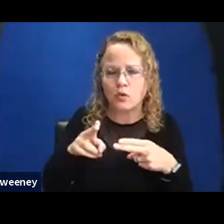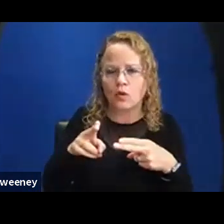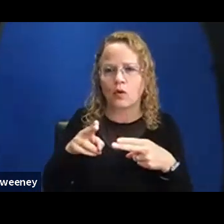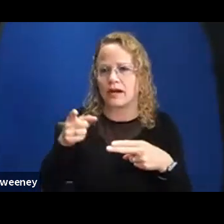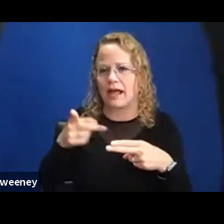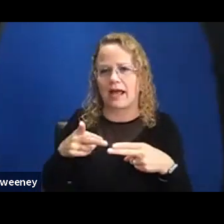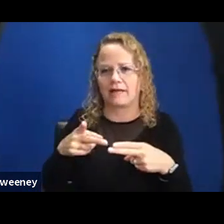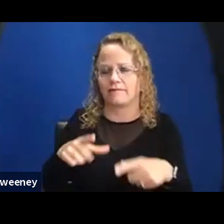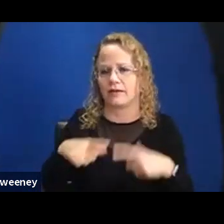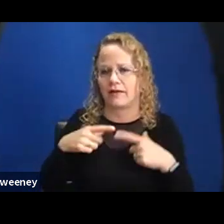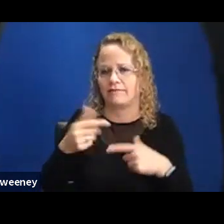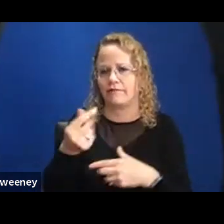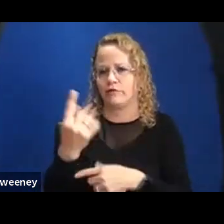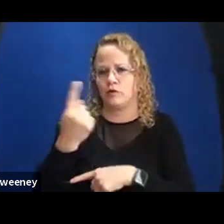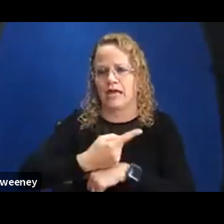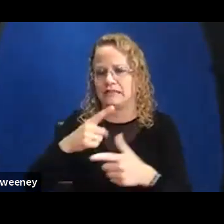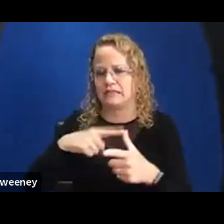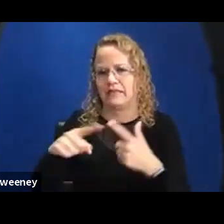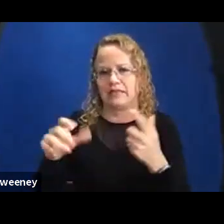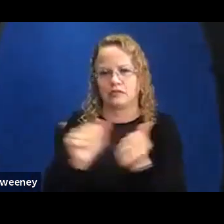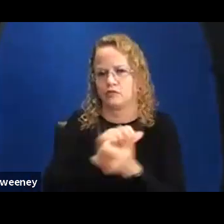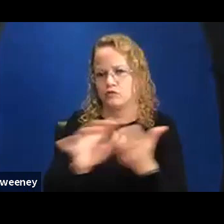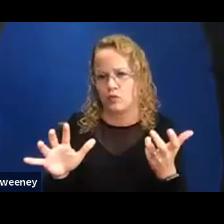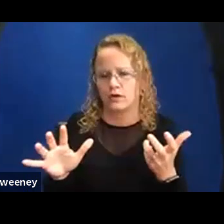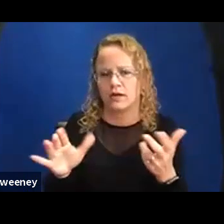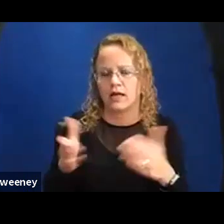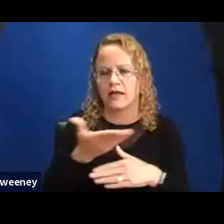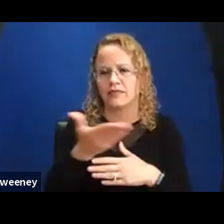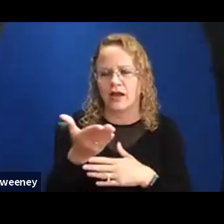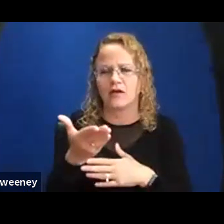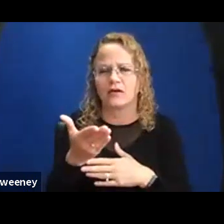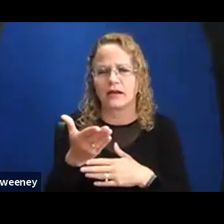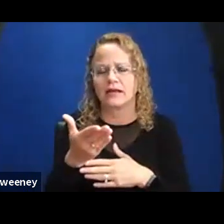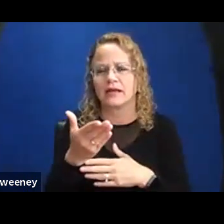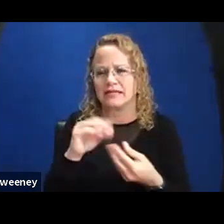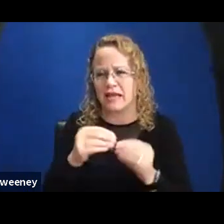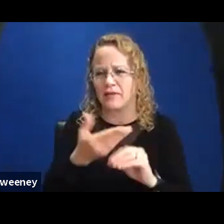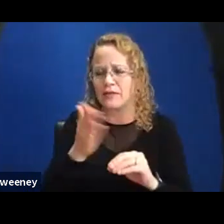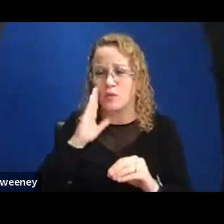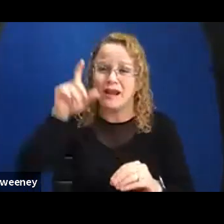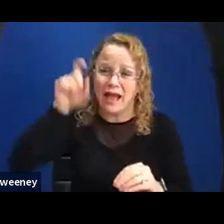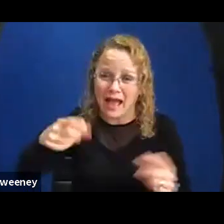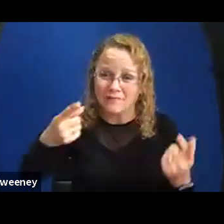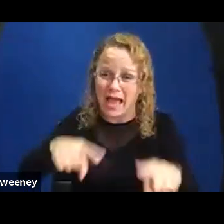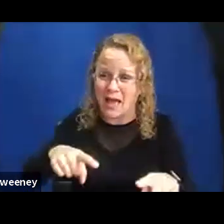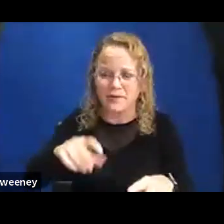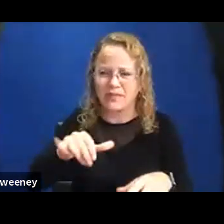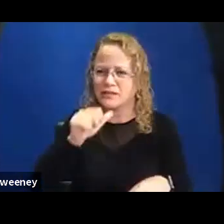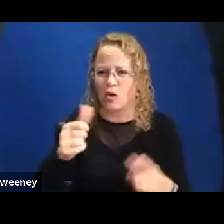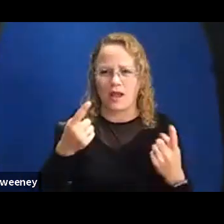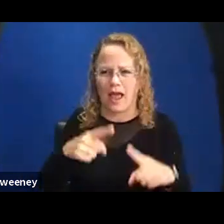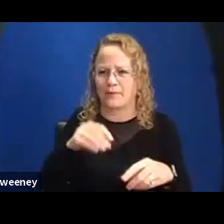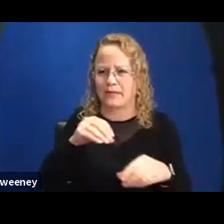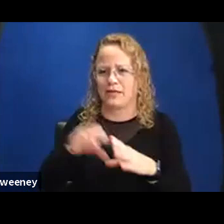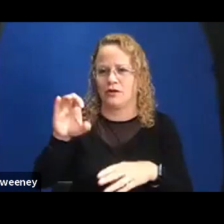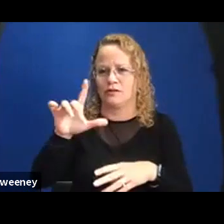a few days, and then it is destroyed. There are a number of things that would have to happen that don't happen typically in your cells